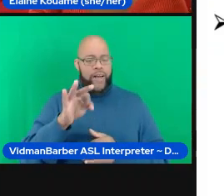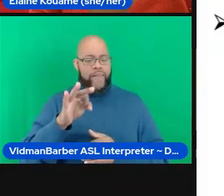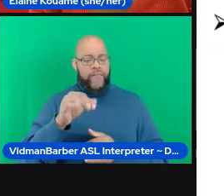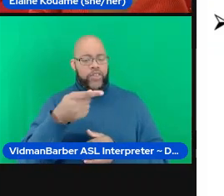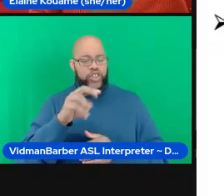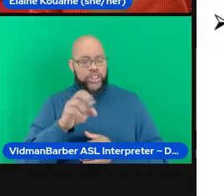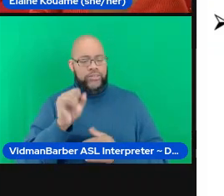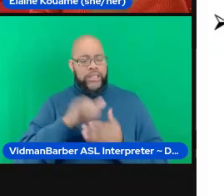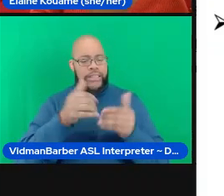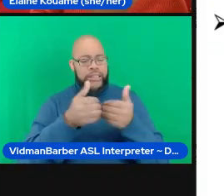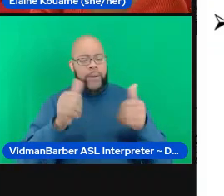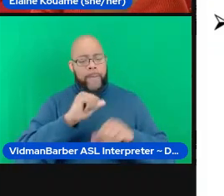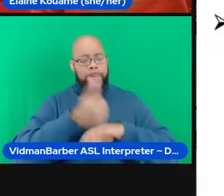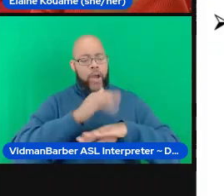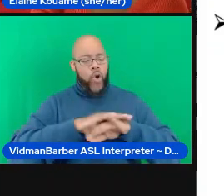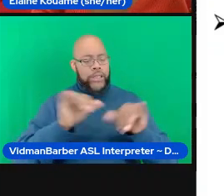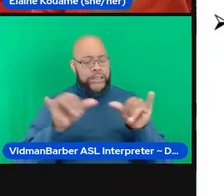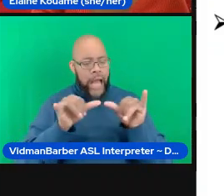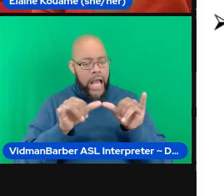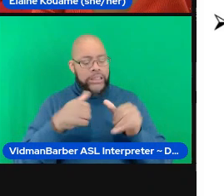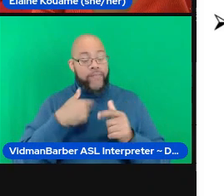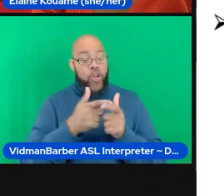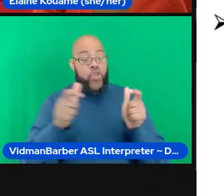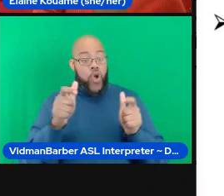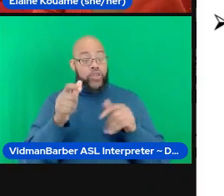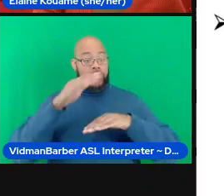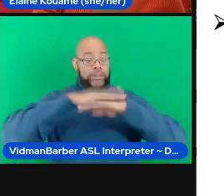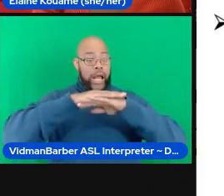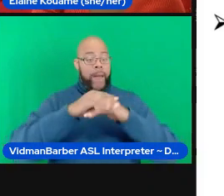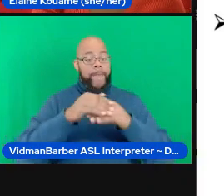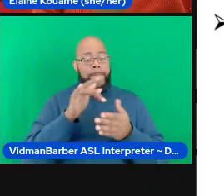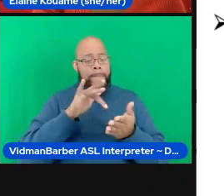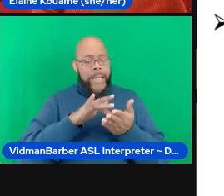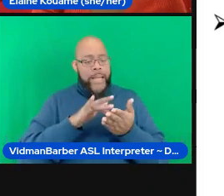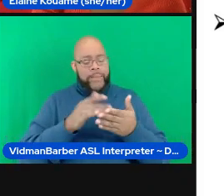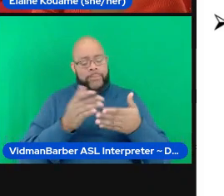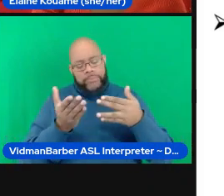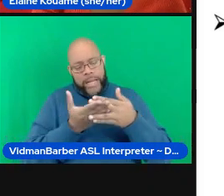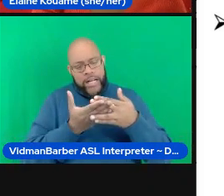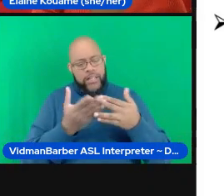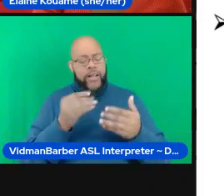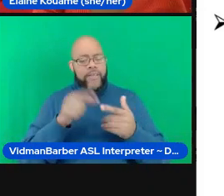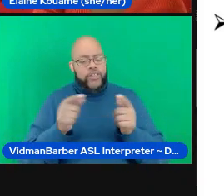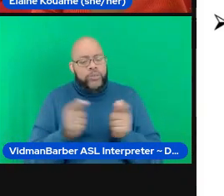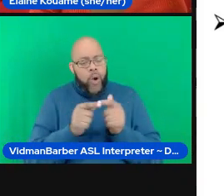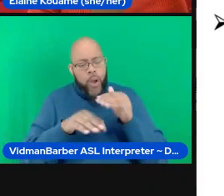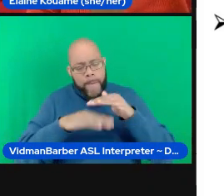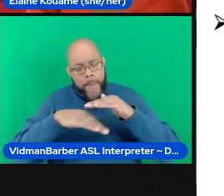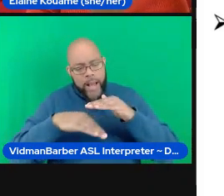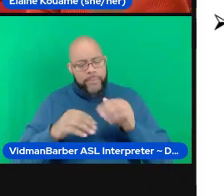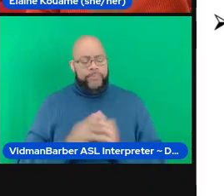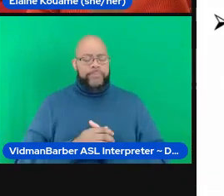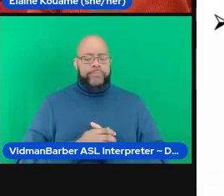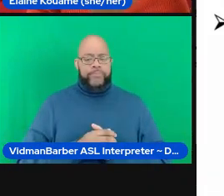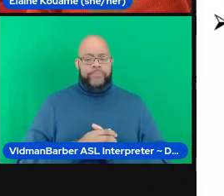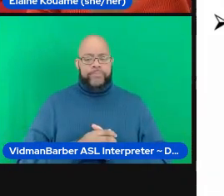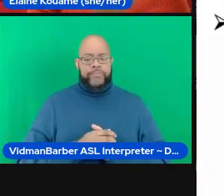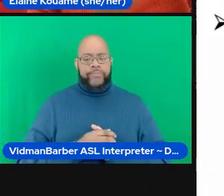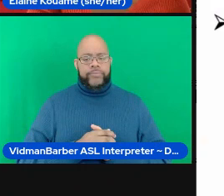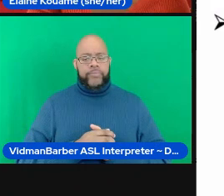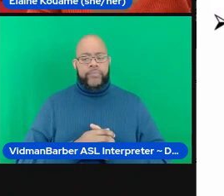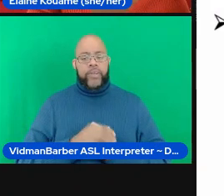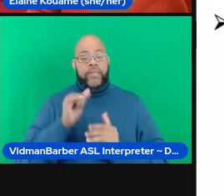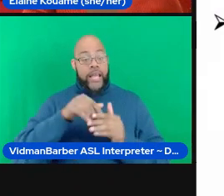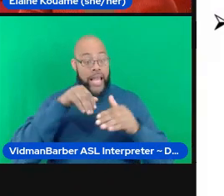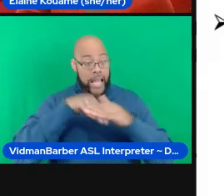can be segregated based on size. So you have the large genes on top, the medium genes, and then the small genes. The site of